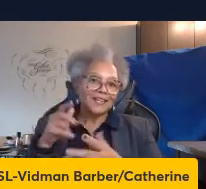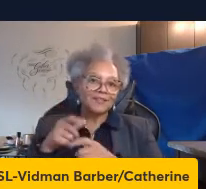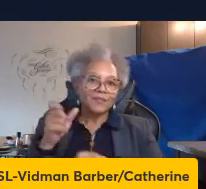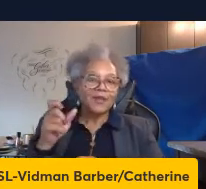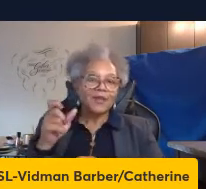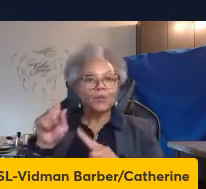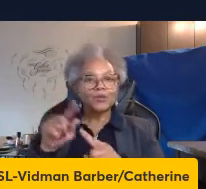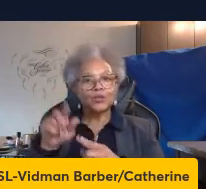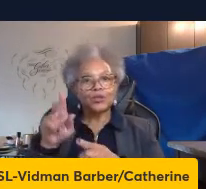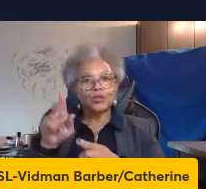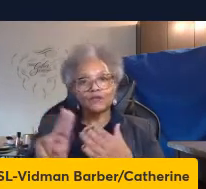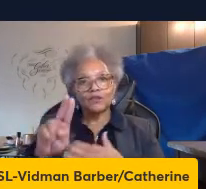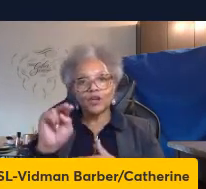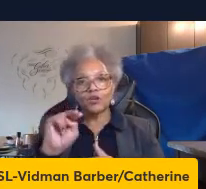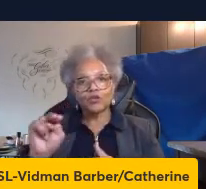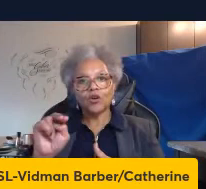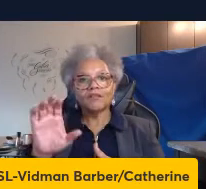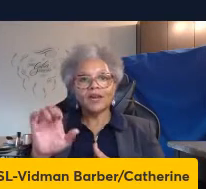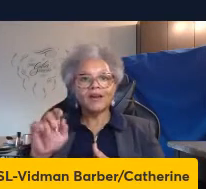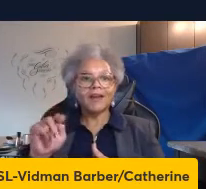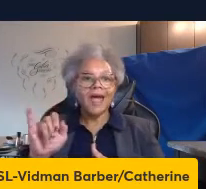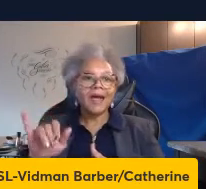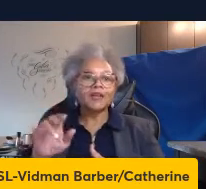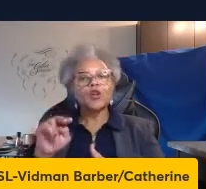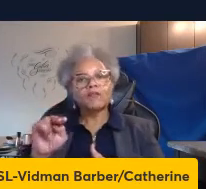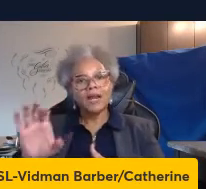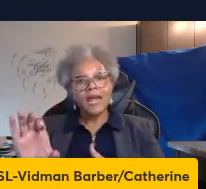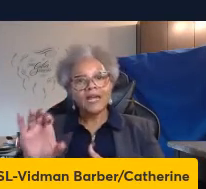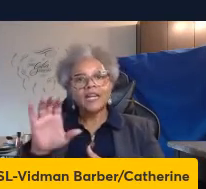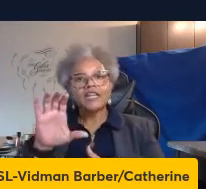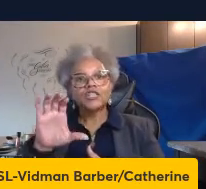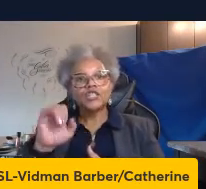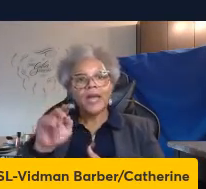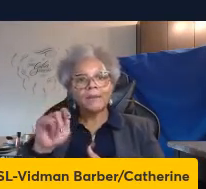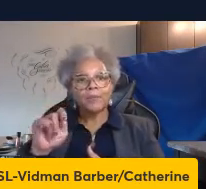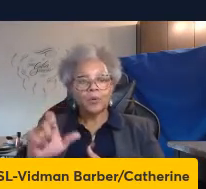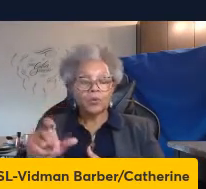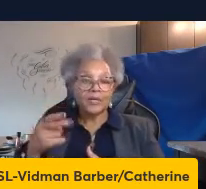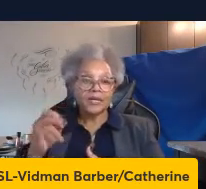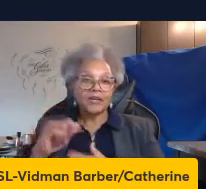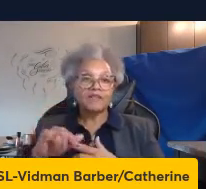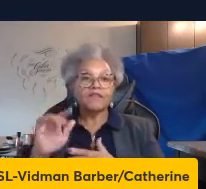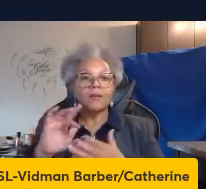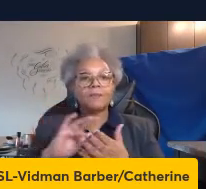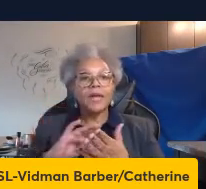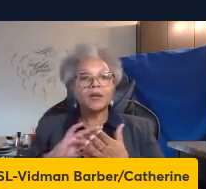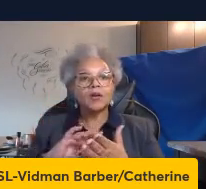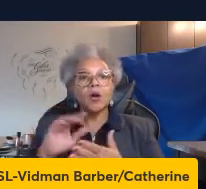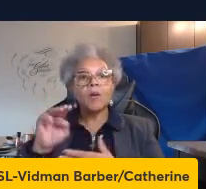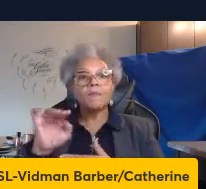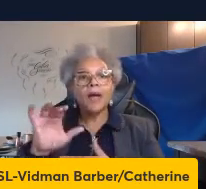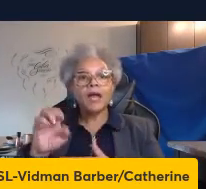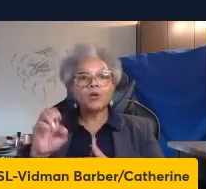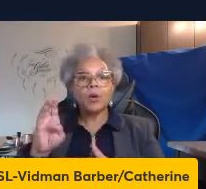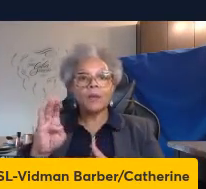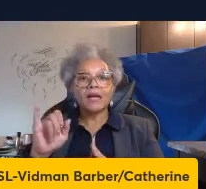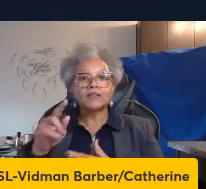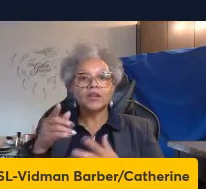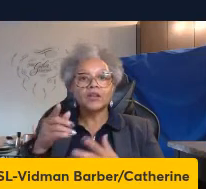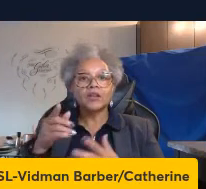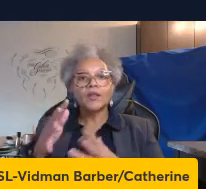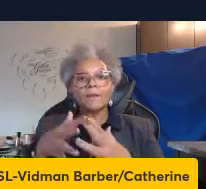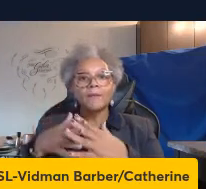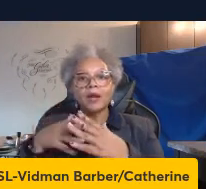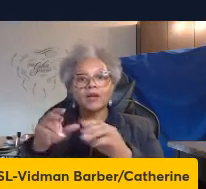University of North Carolina, Chapel Hill, for a medical microbiology postdoc through the American Society for